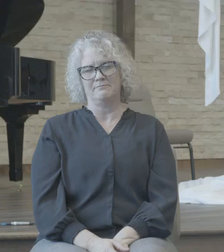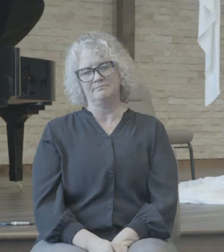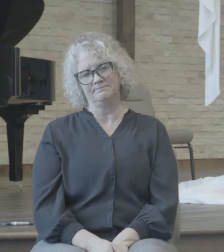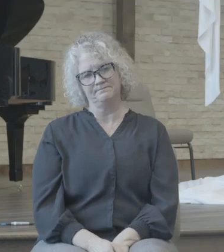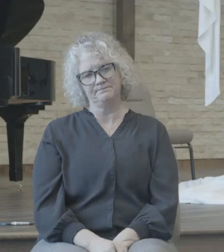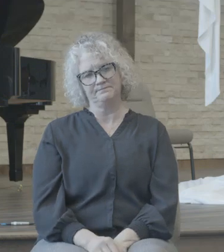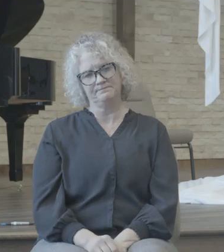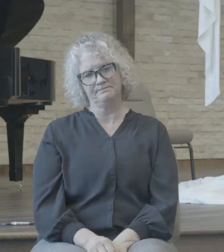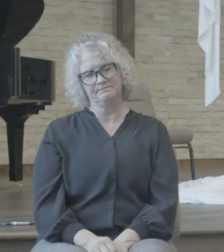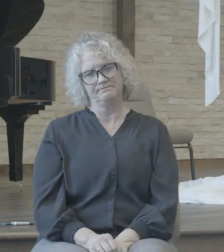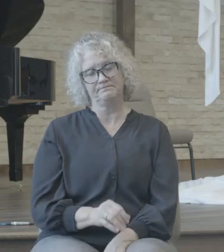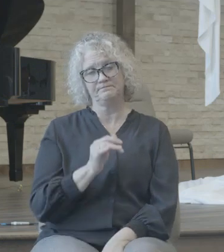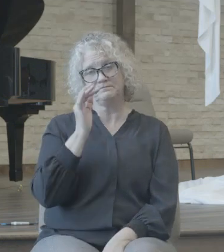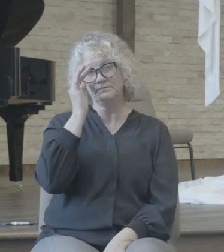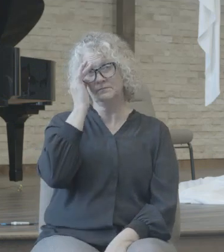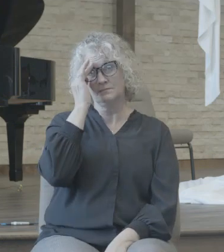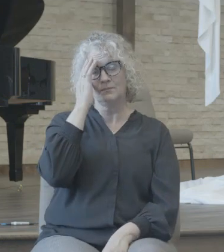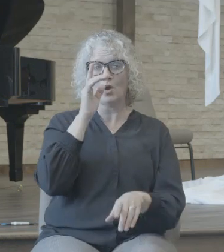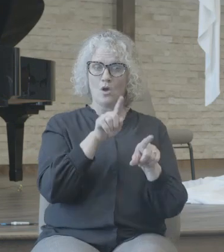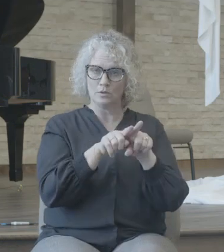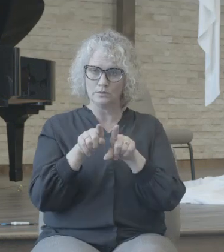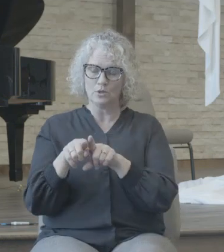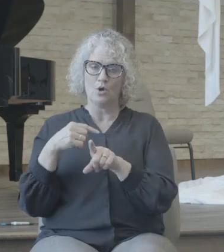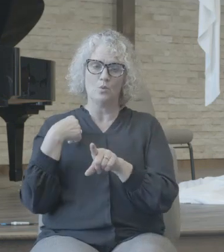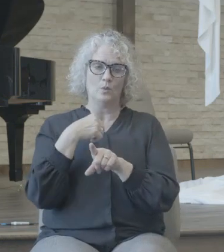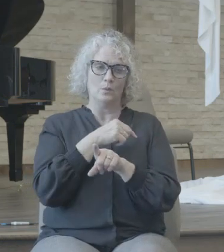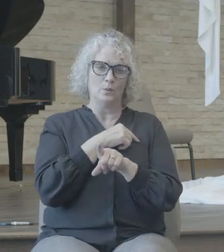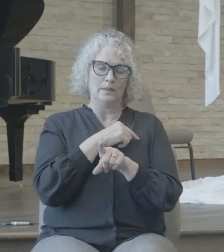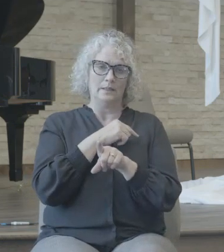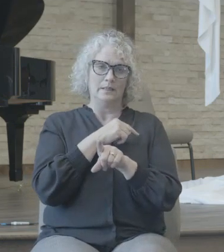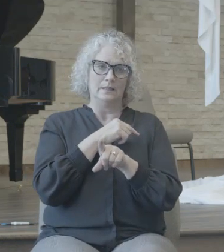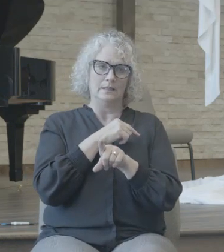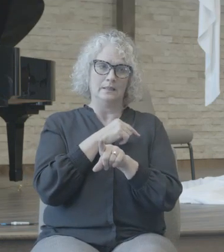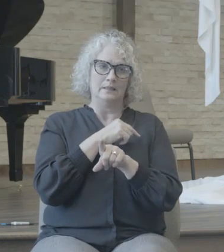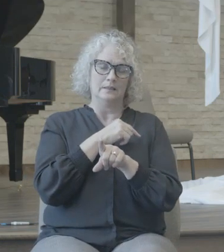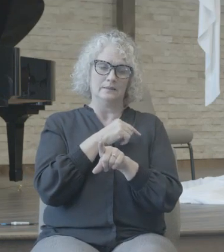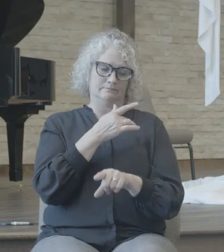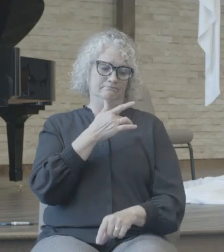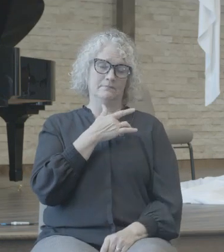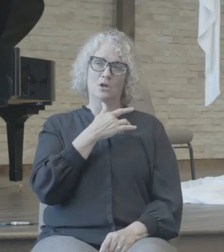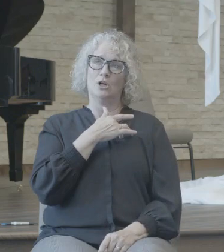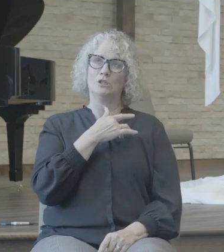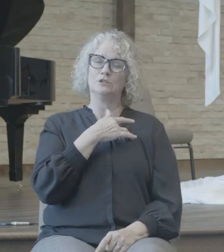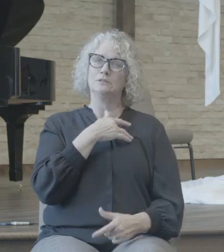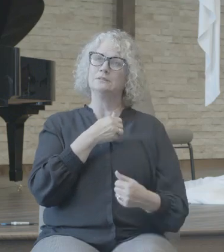We do the same when we give Jesus our hearts.